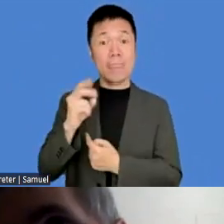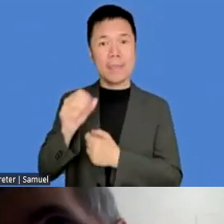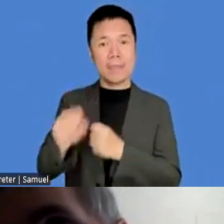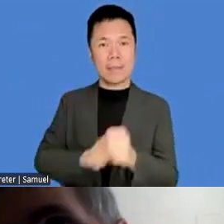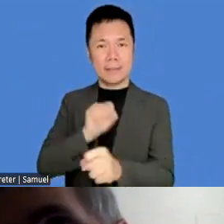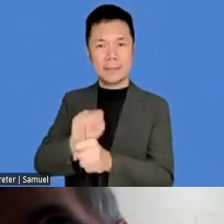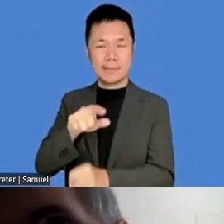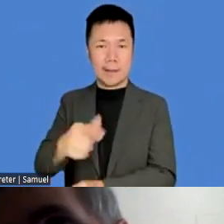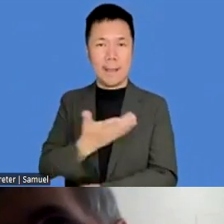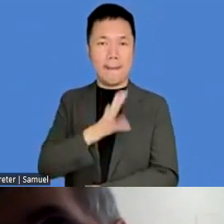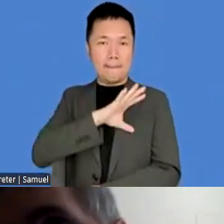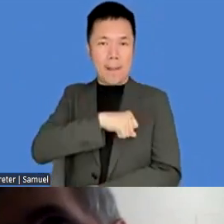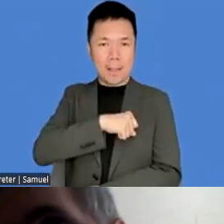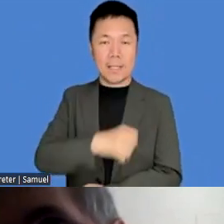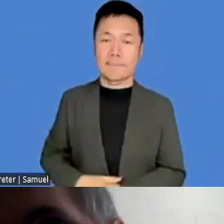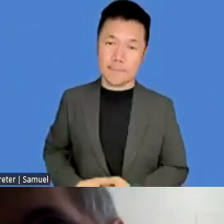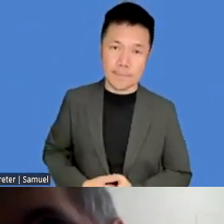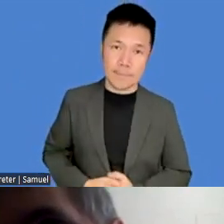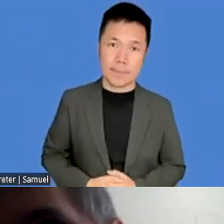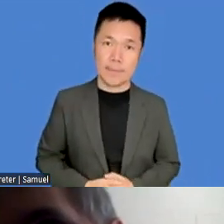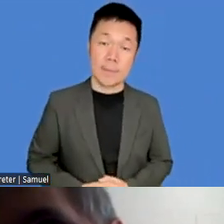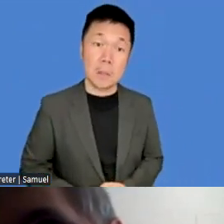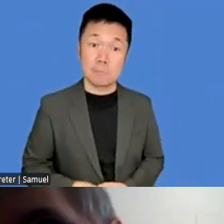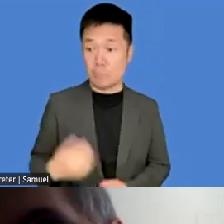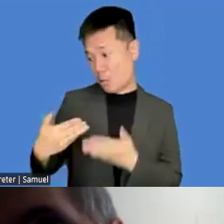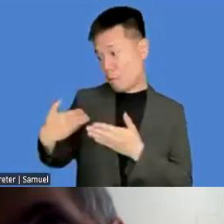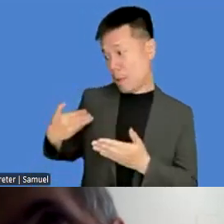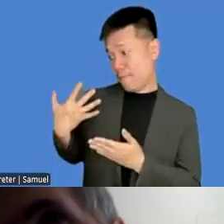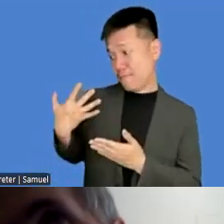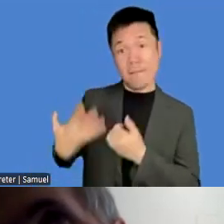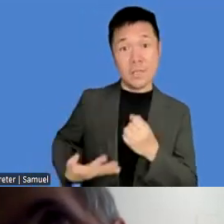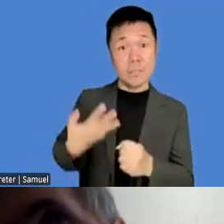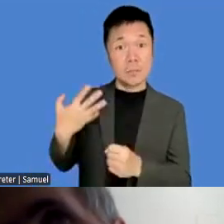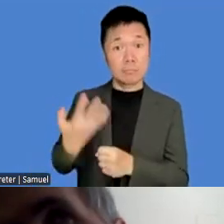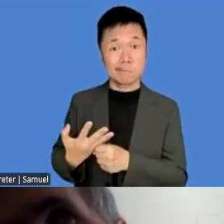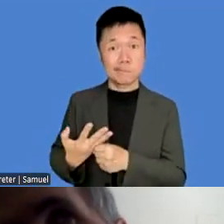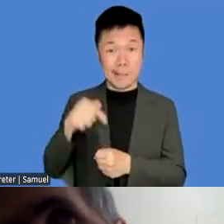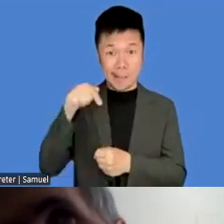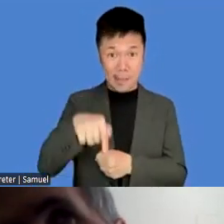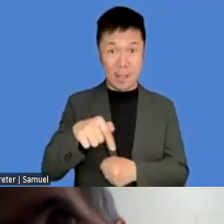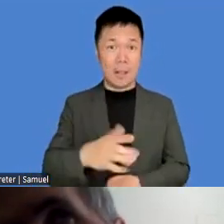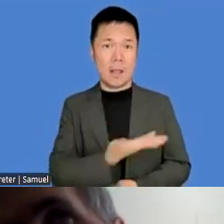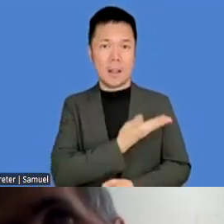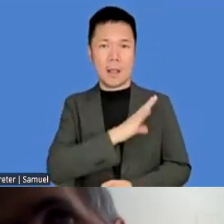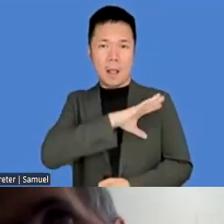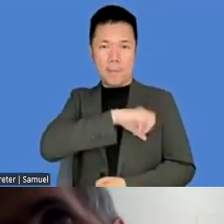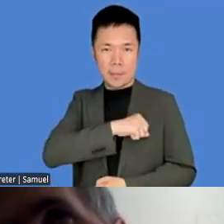and in the last 5 years we were able to